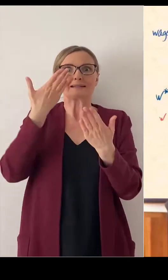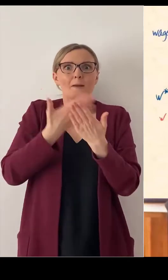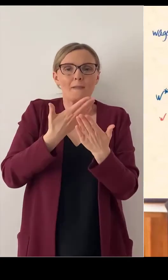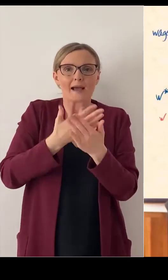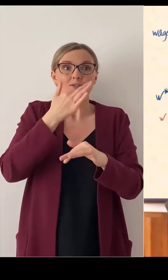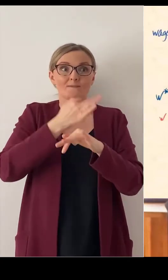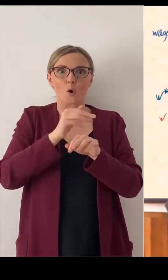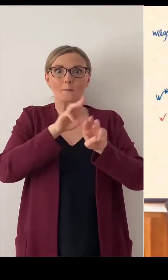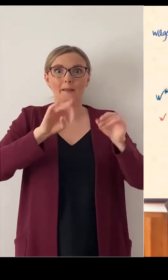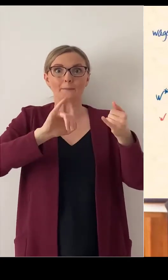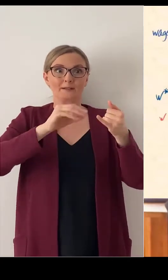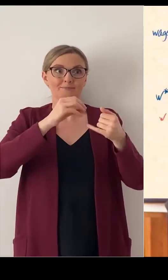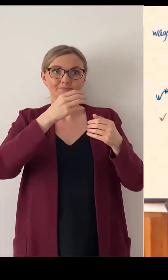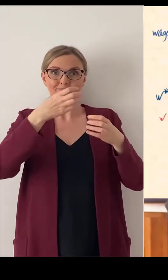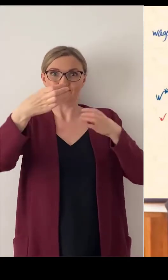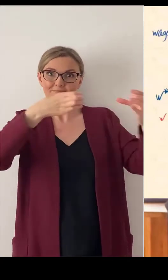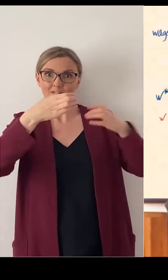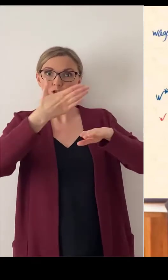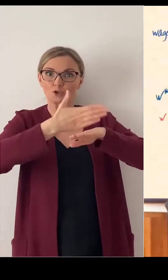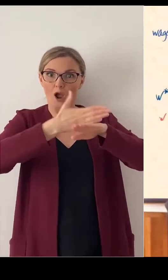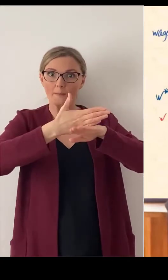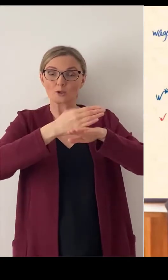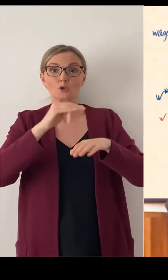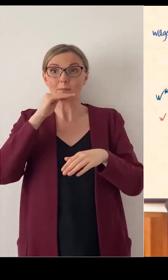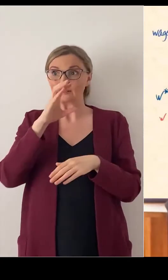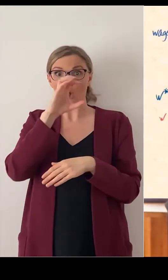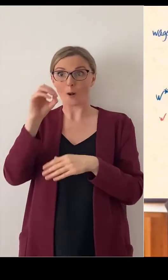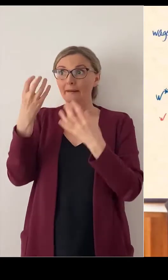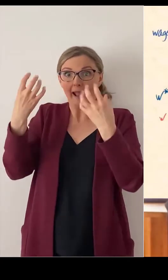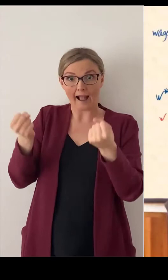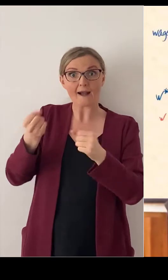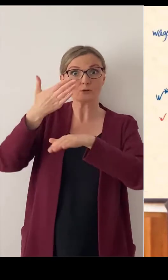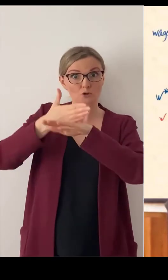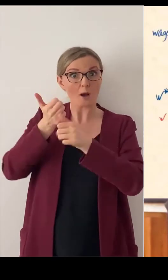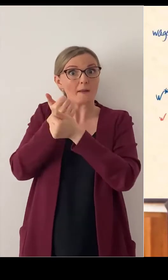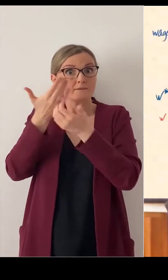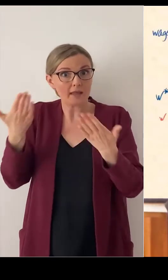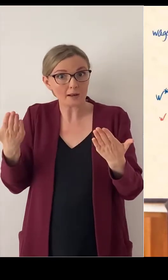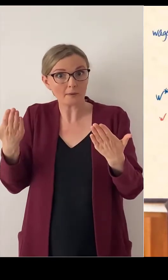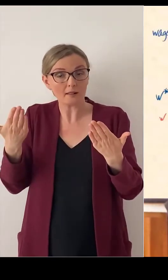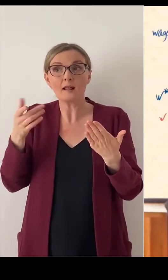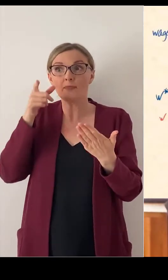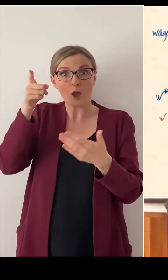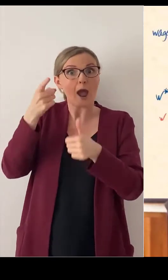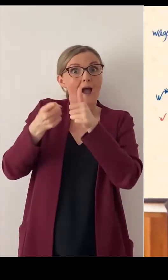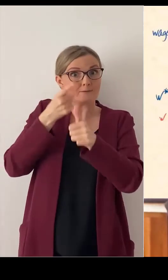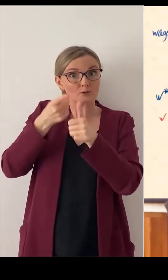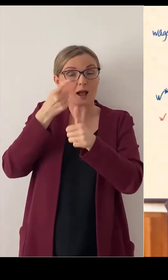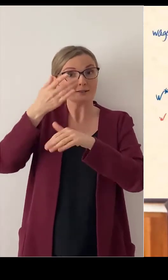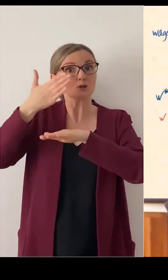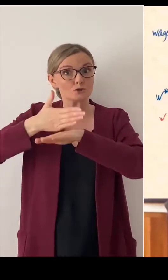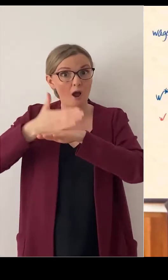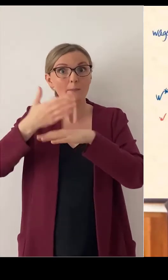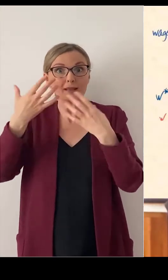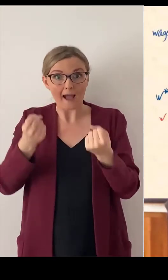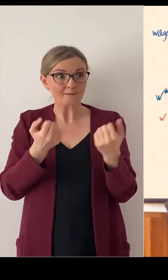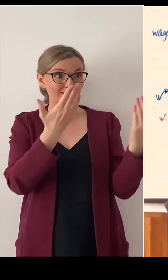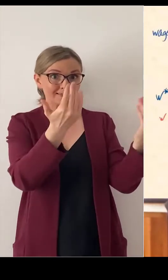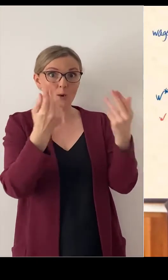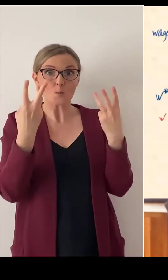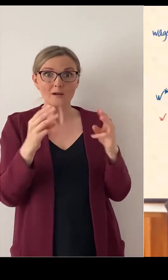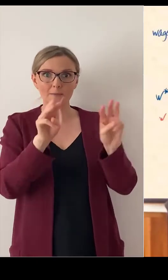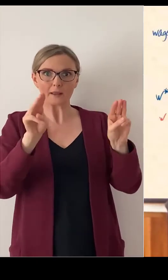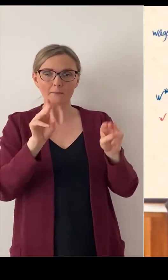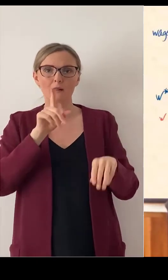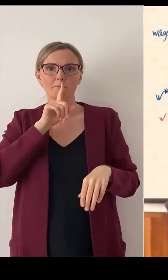means firms have openings, they have positions, they are advertising these positions, but they are